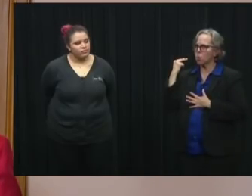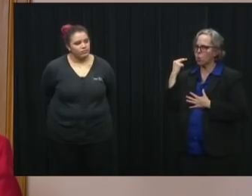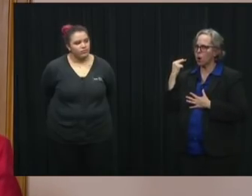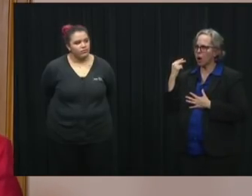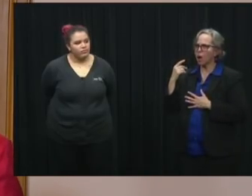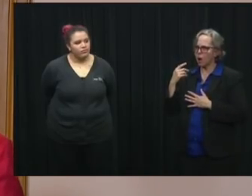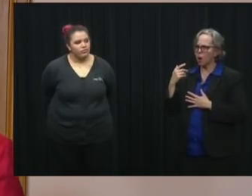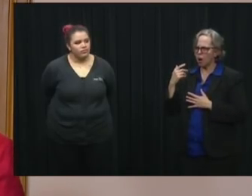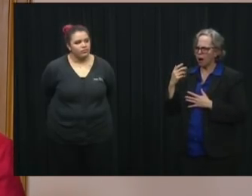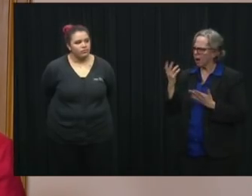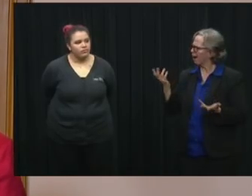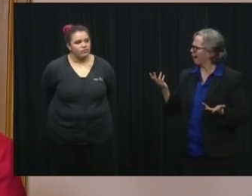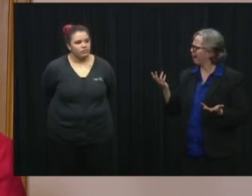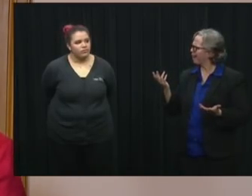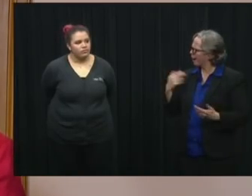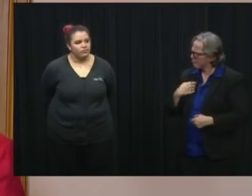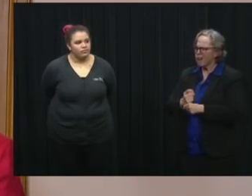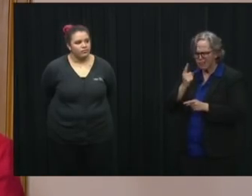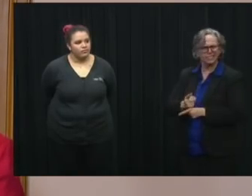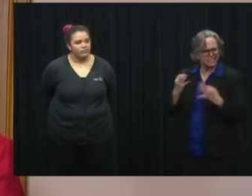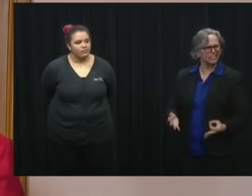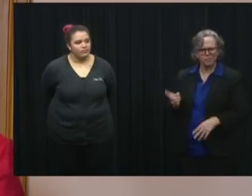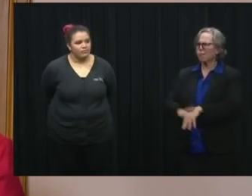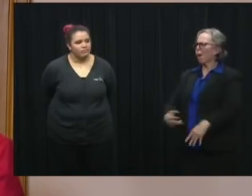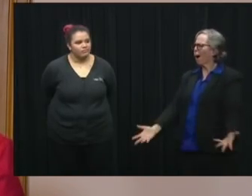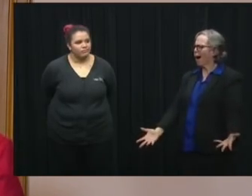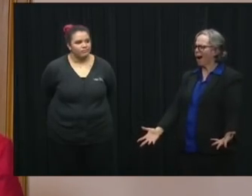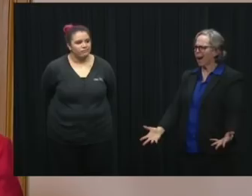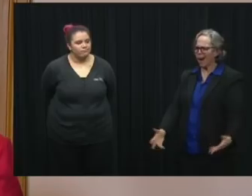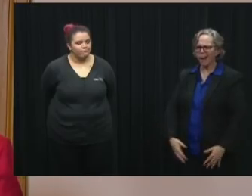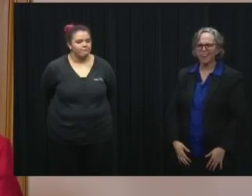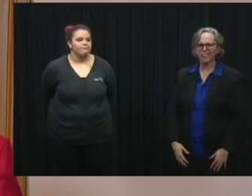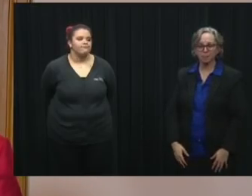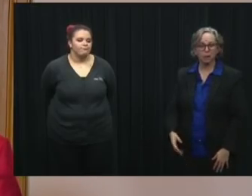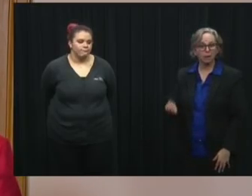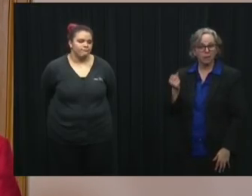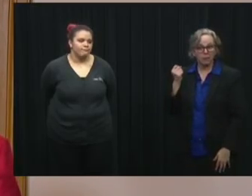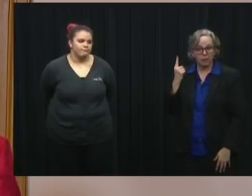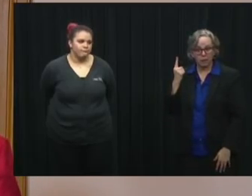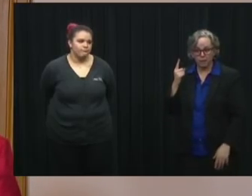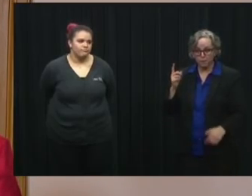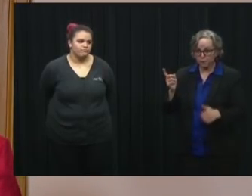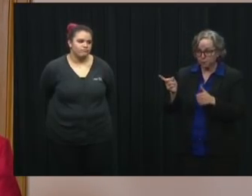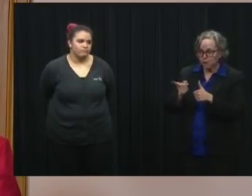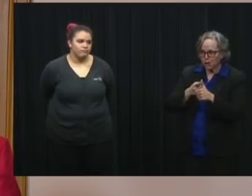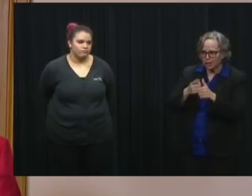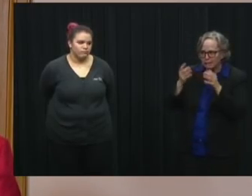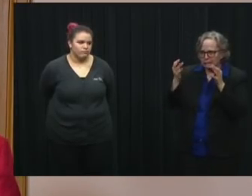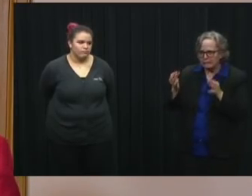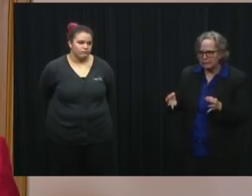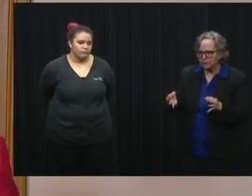not a, shouldn't have been a hard decision, but it was the first decision we made, and we were,